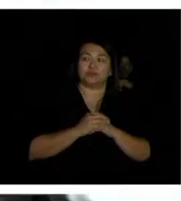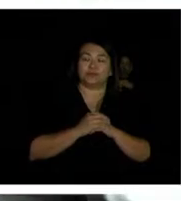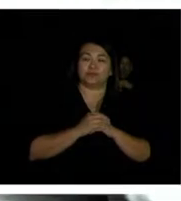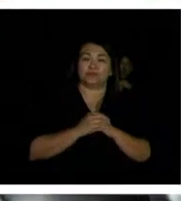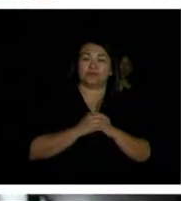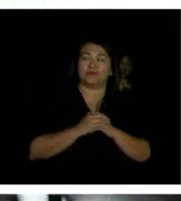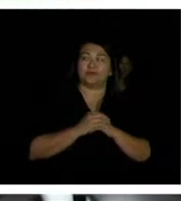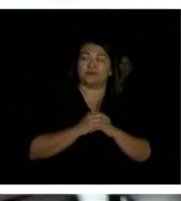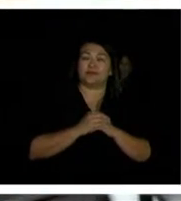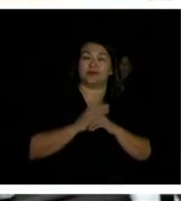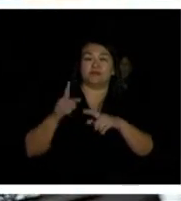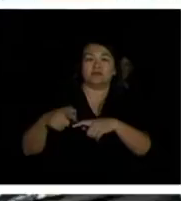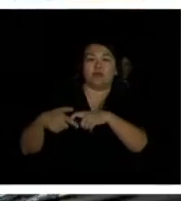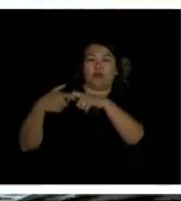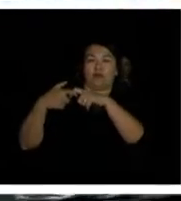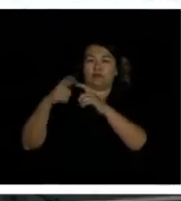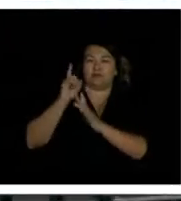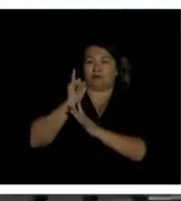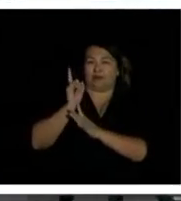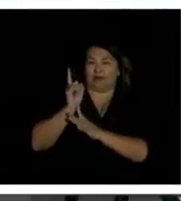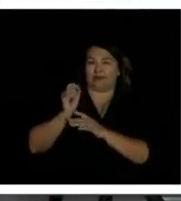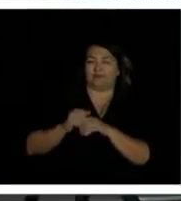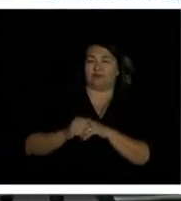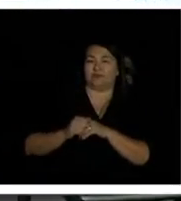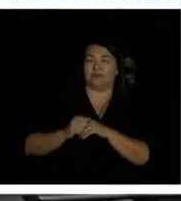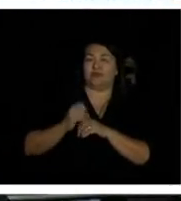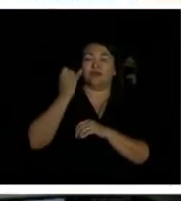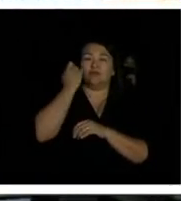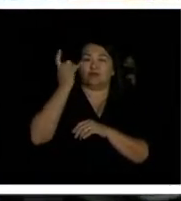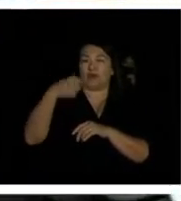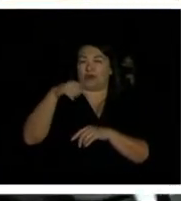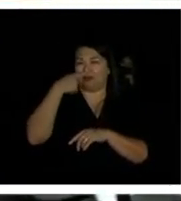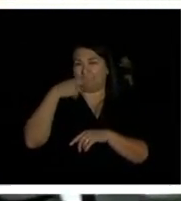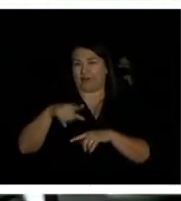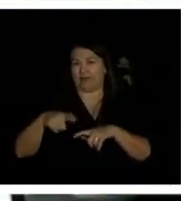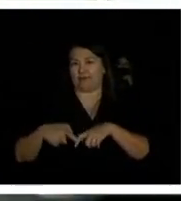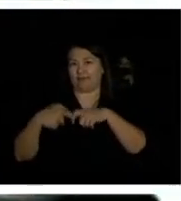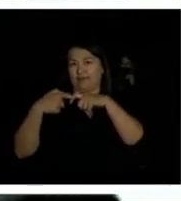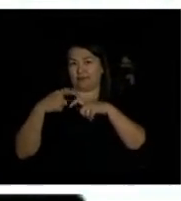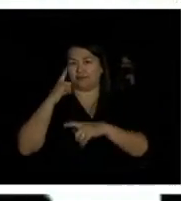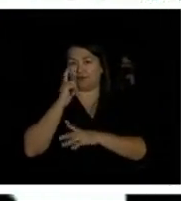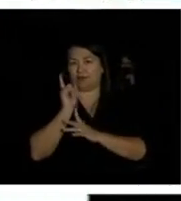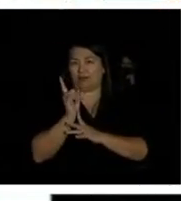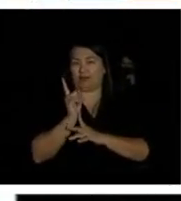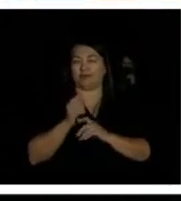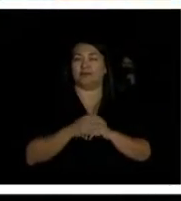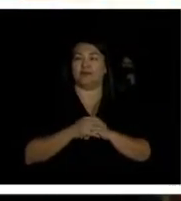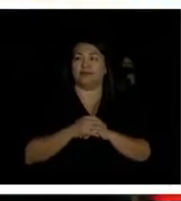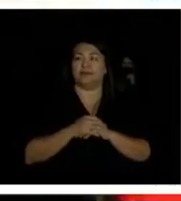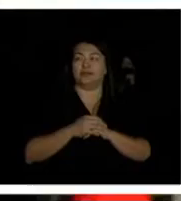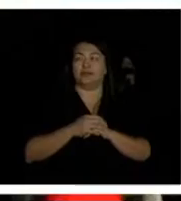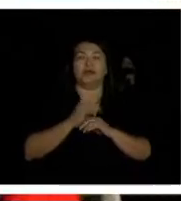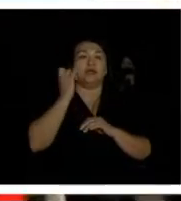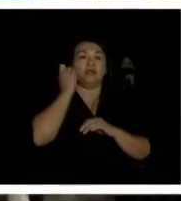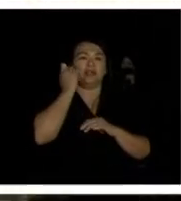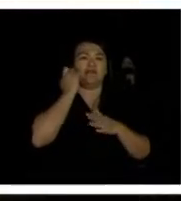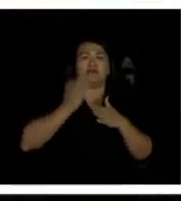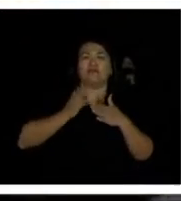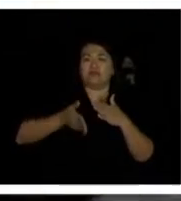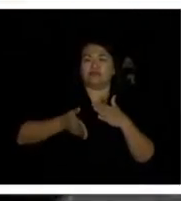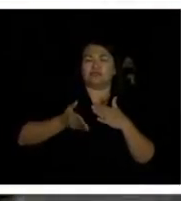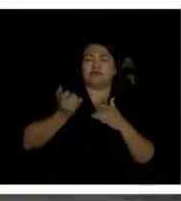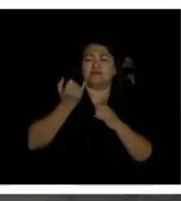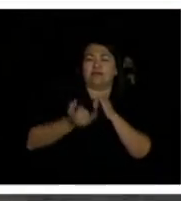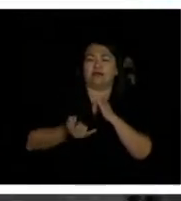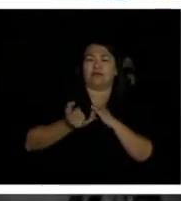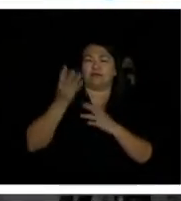so let's just pause for a second. If you all would just pause for a second. I'm gonna, and if you're finishing your final thought, go